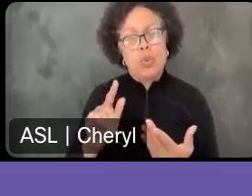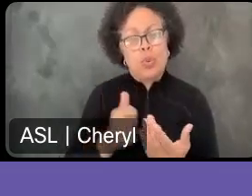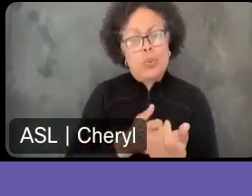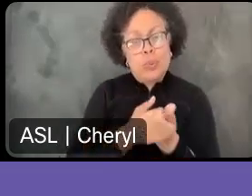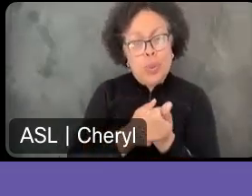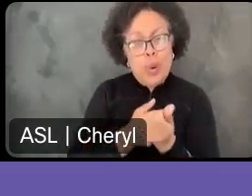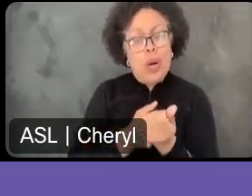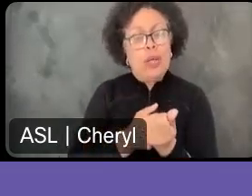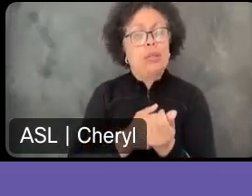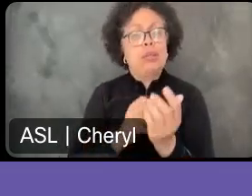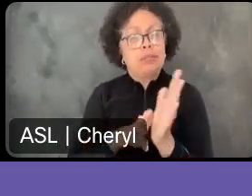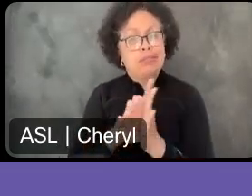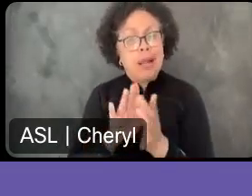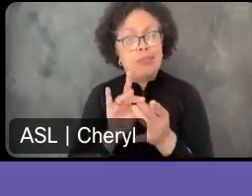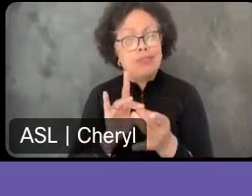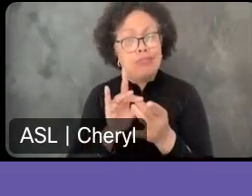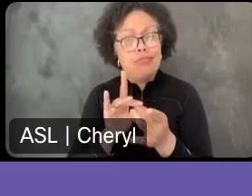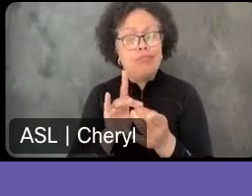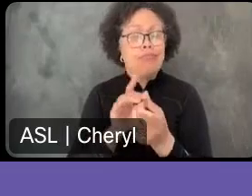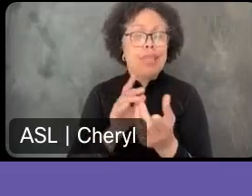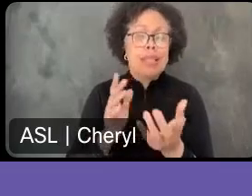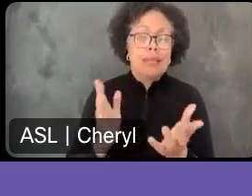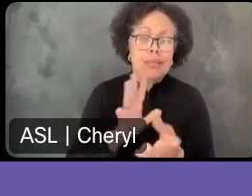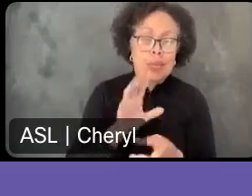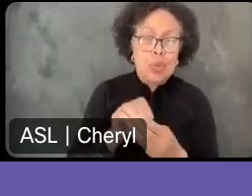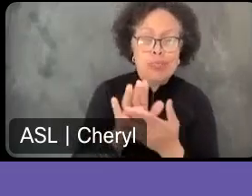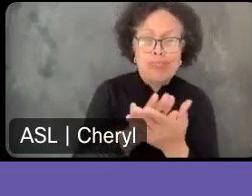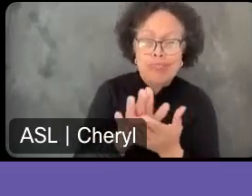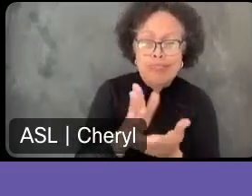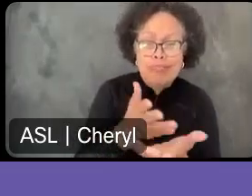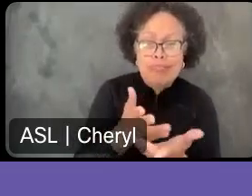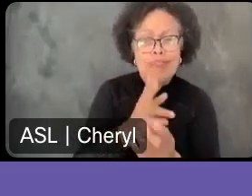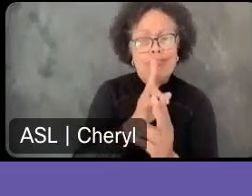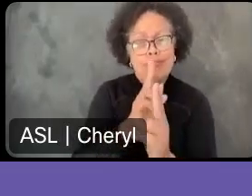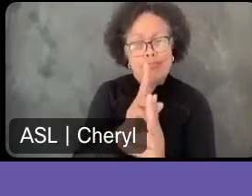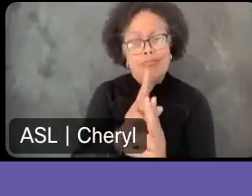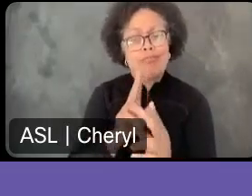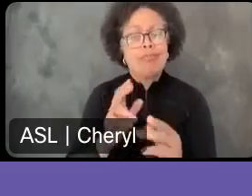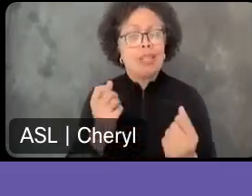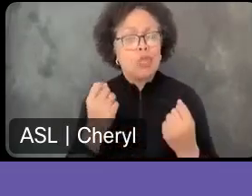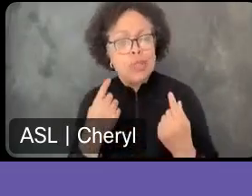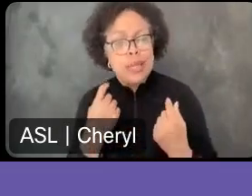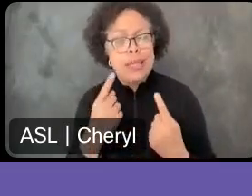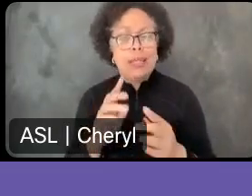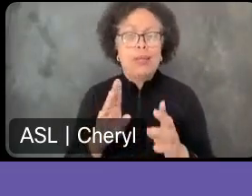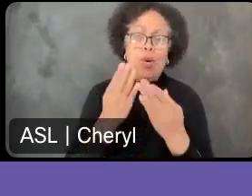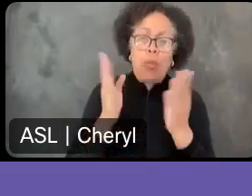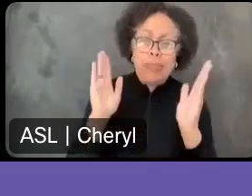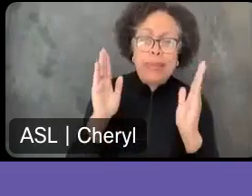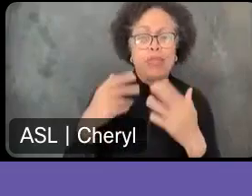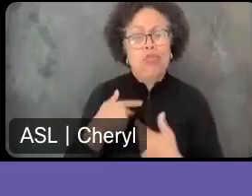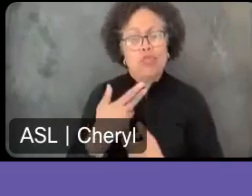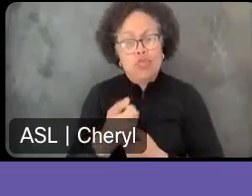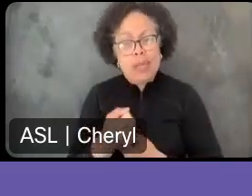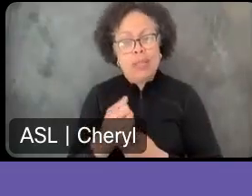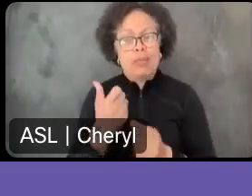supportive relationships based on kindness, understanding, openness, and trust, and to remember our